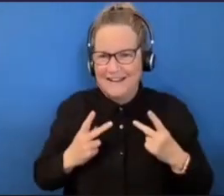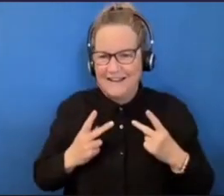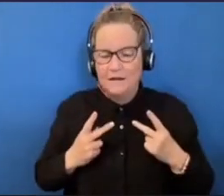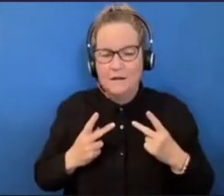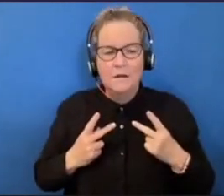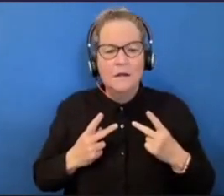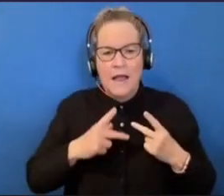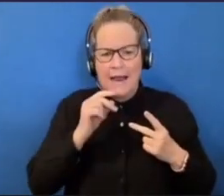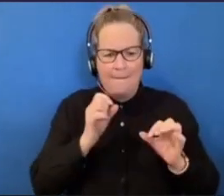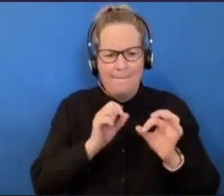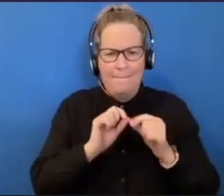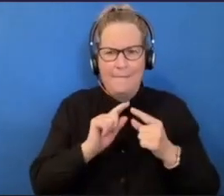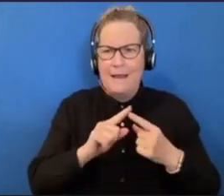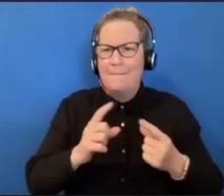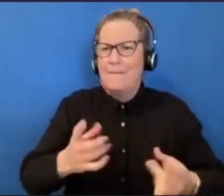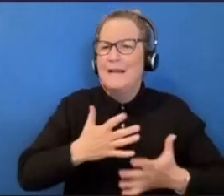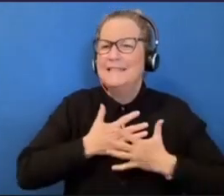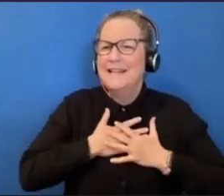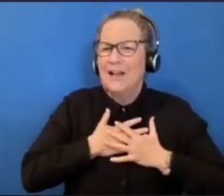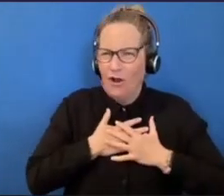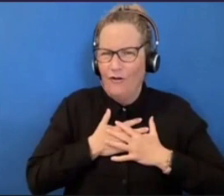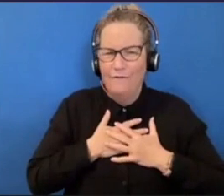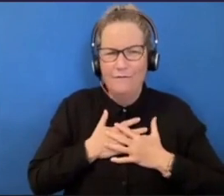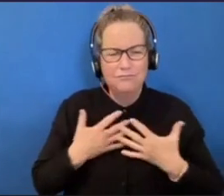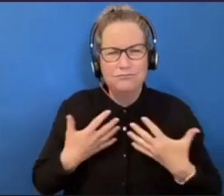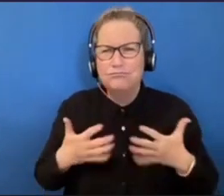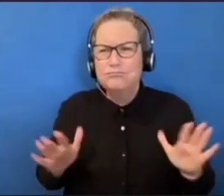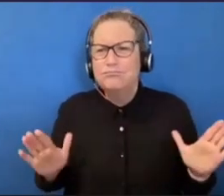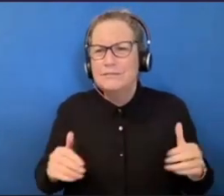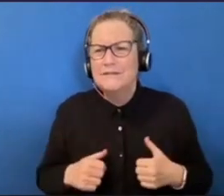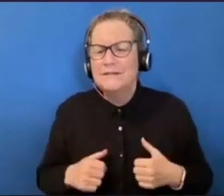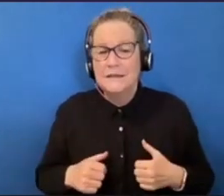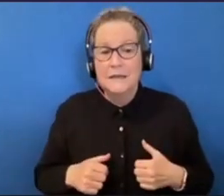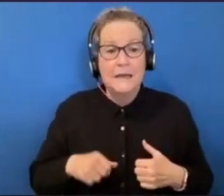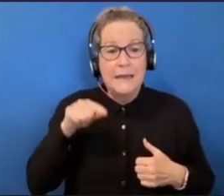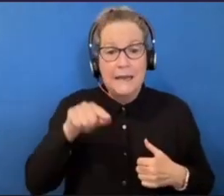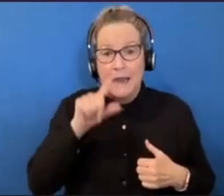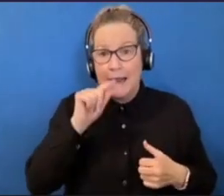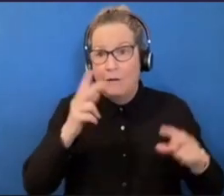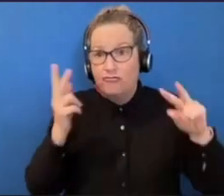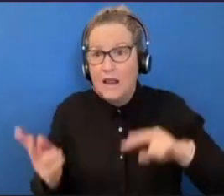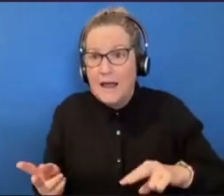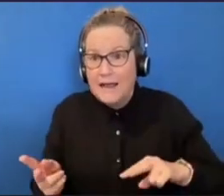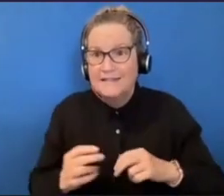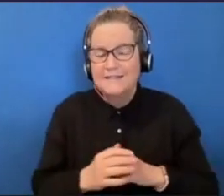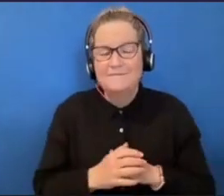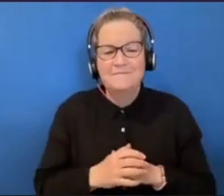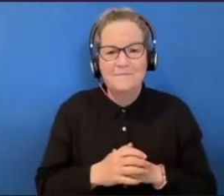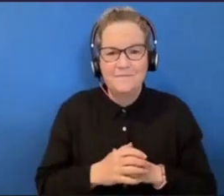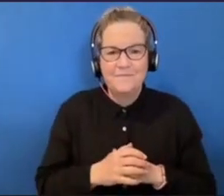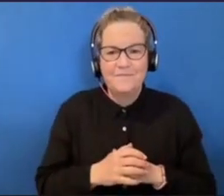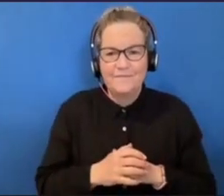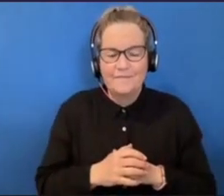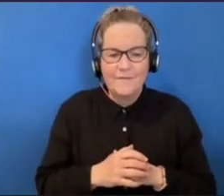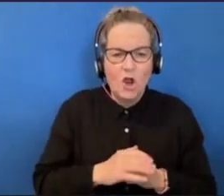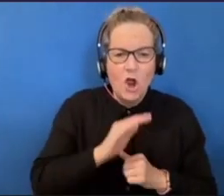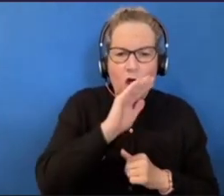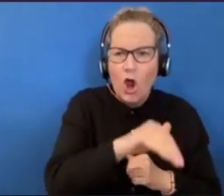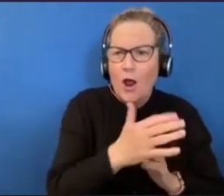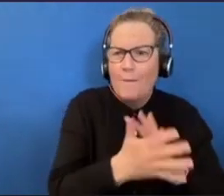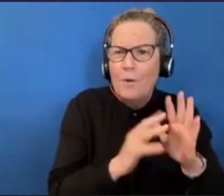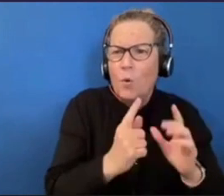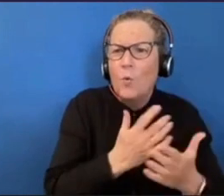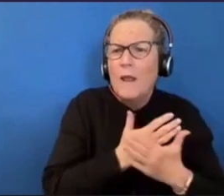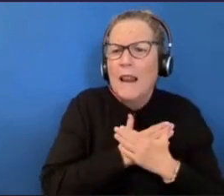myself. And Jane, a place I can relax. And a home at home means the people we love